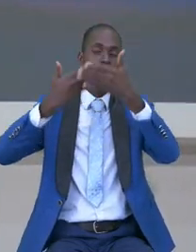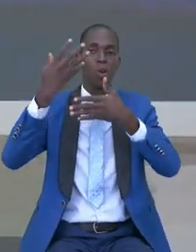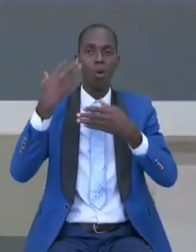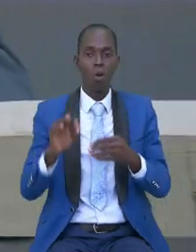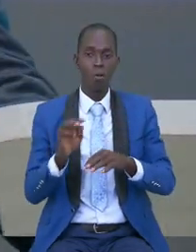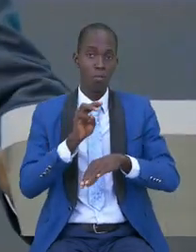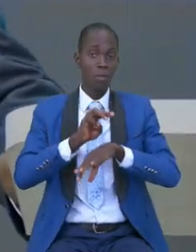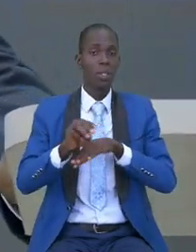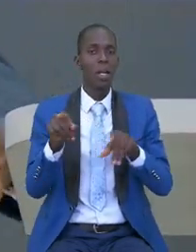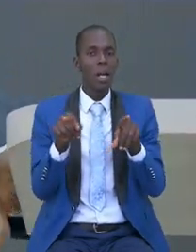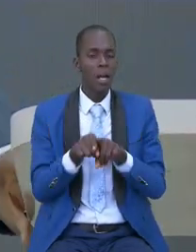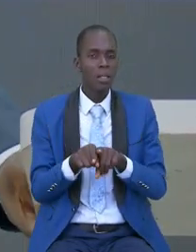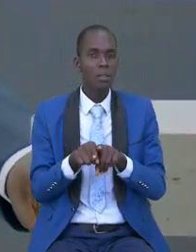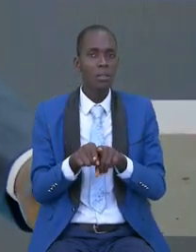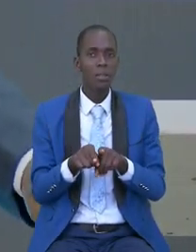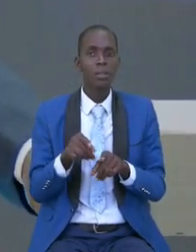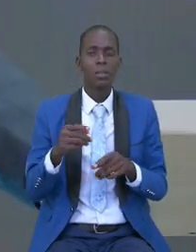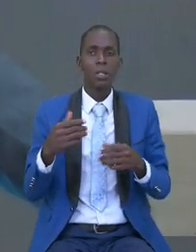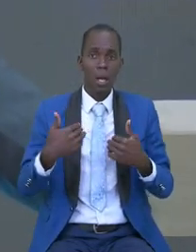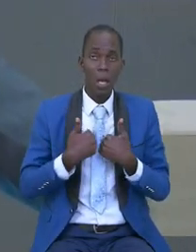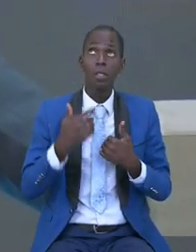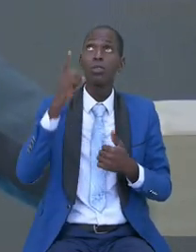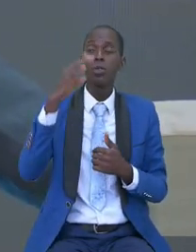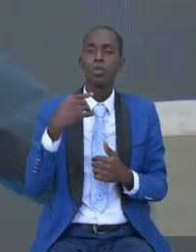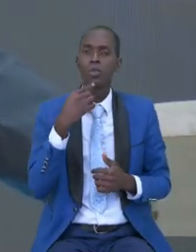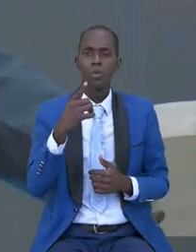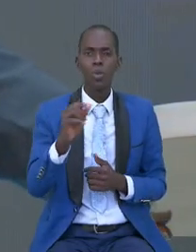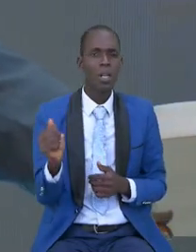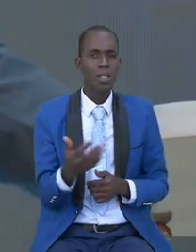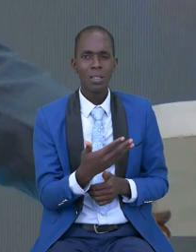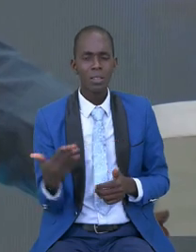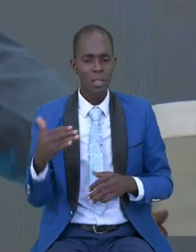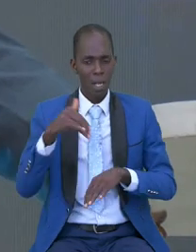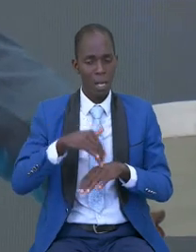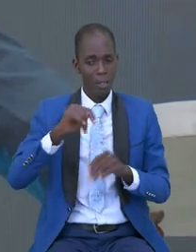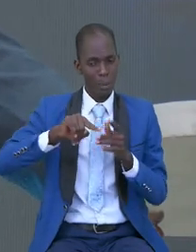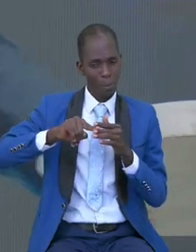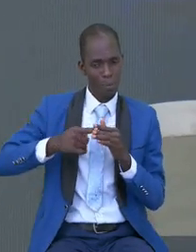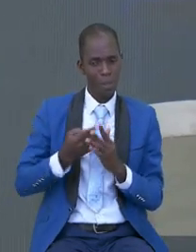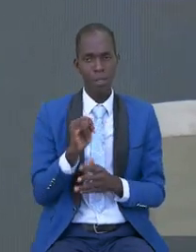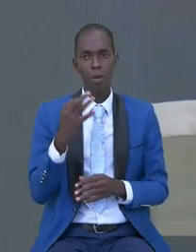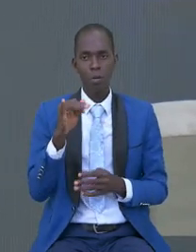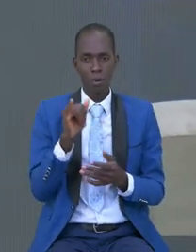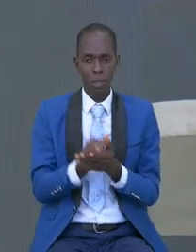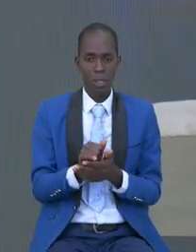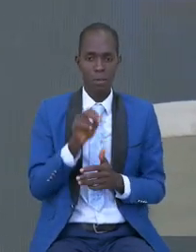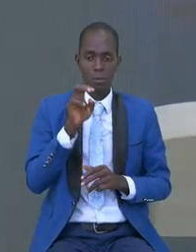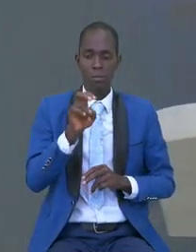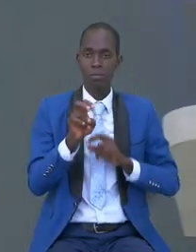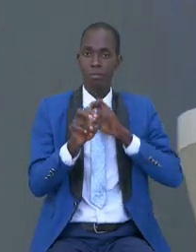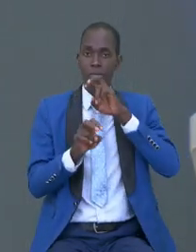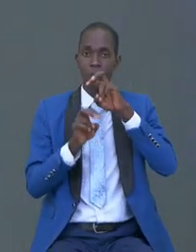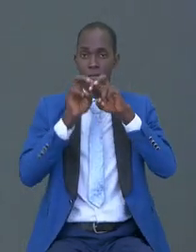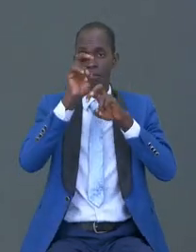has God told you anything at the beginning of that ladder? God told Jacob